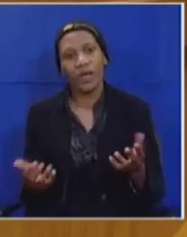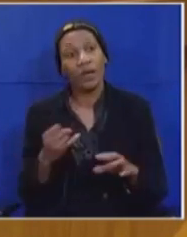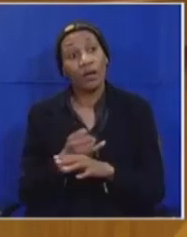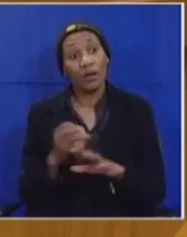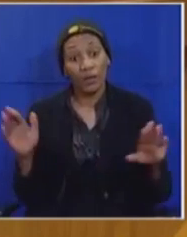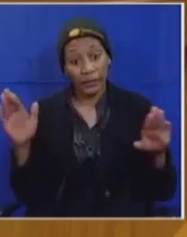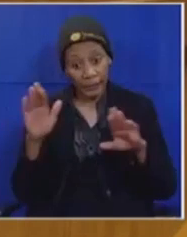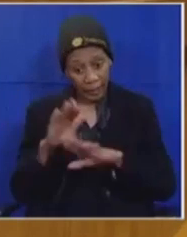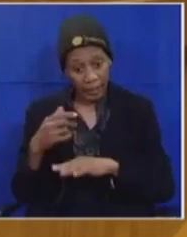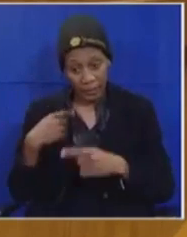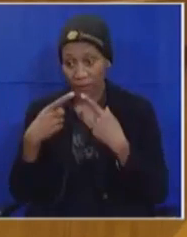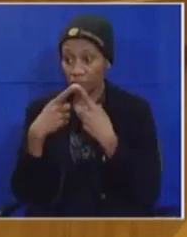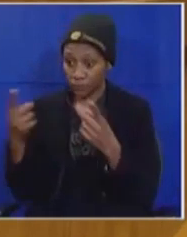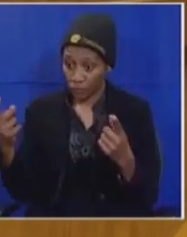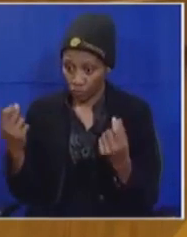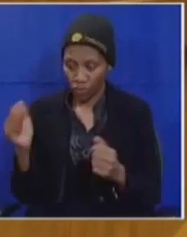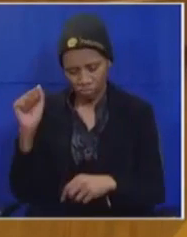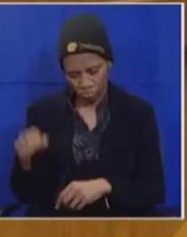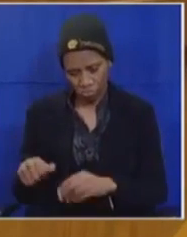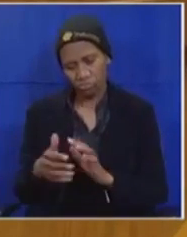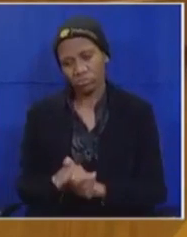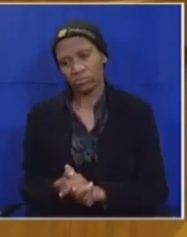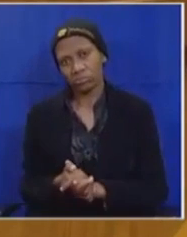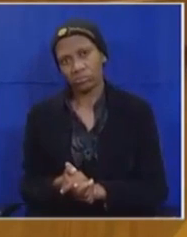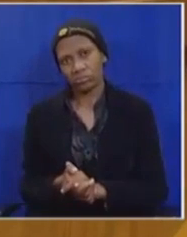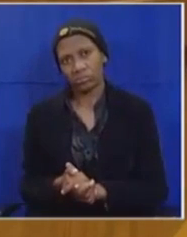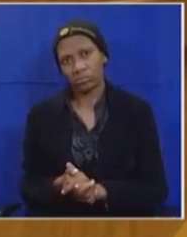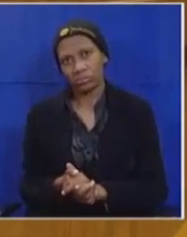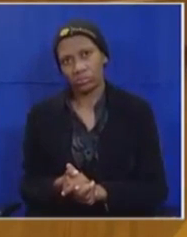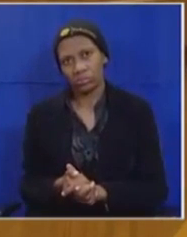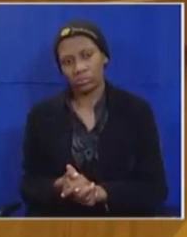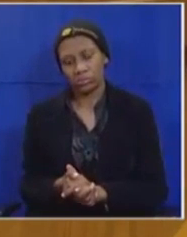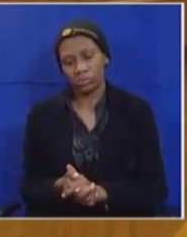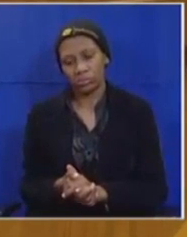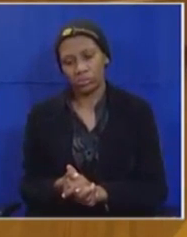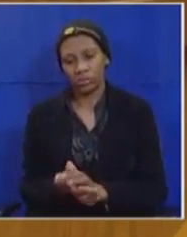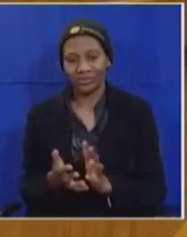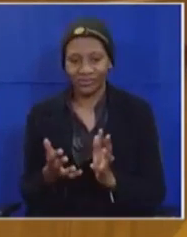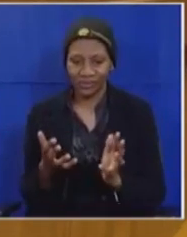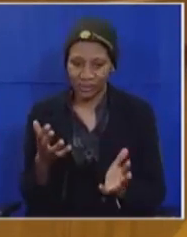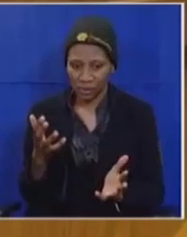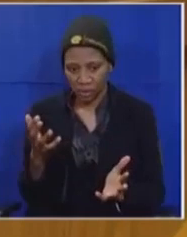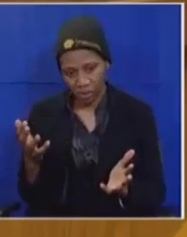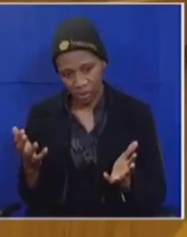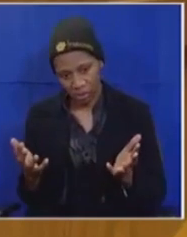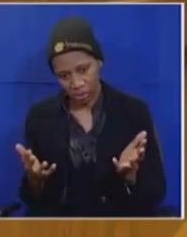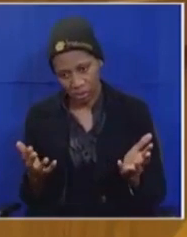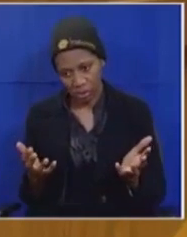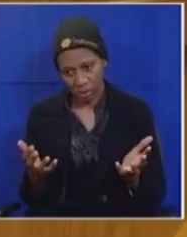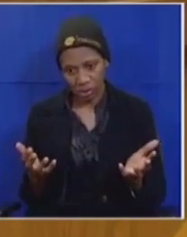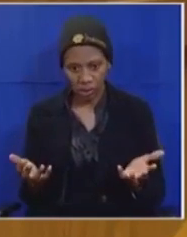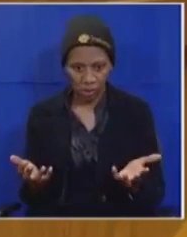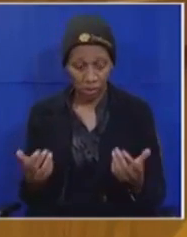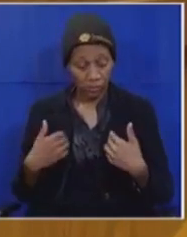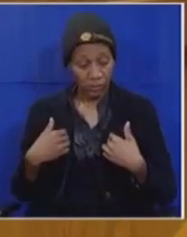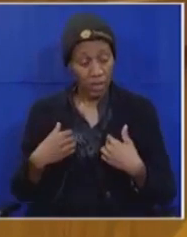evening. And just as I said earlier, I made the announcement as President